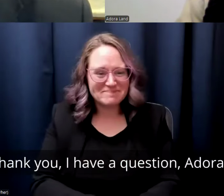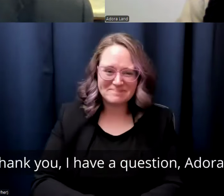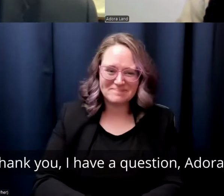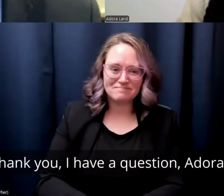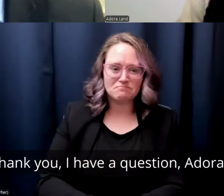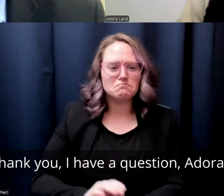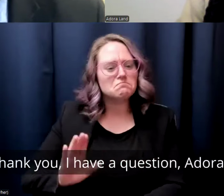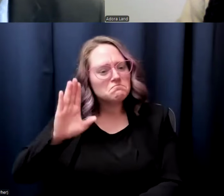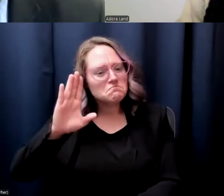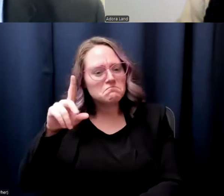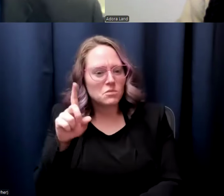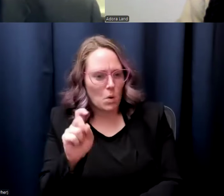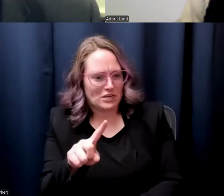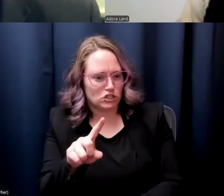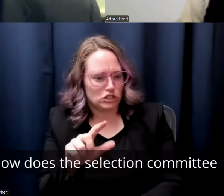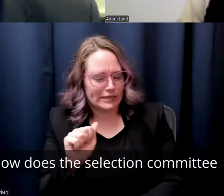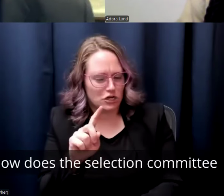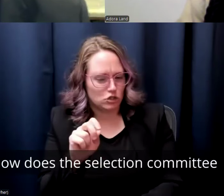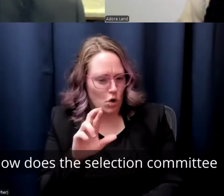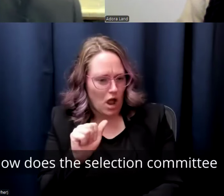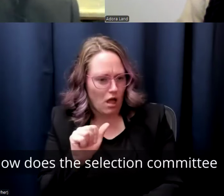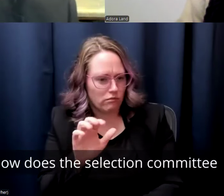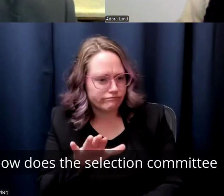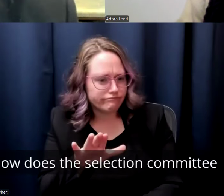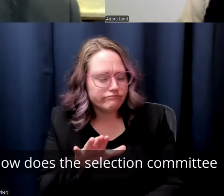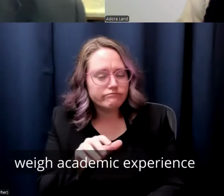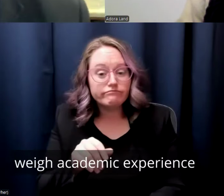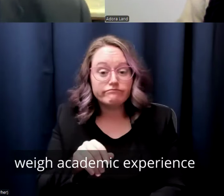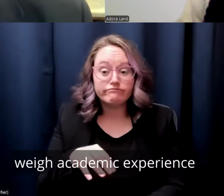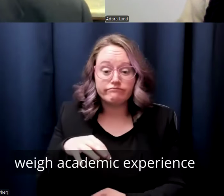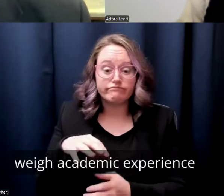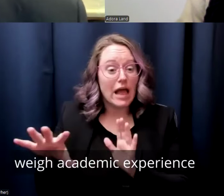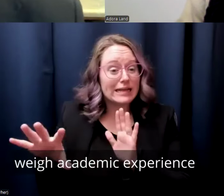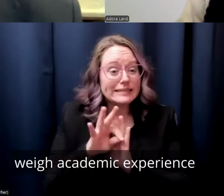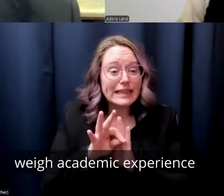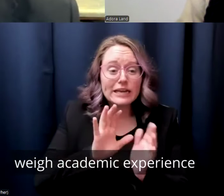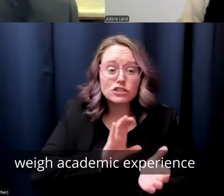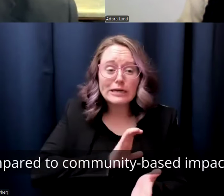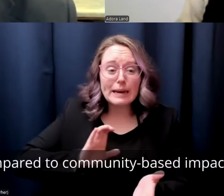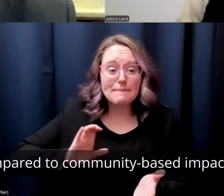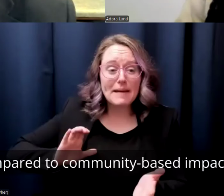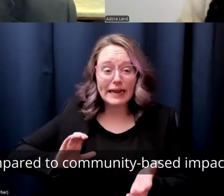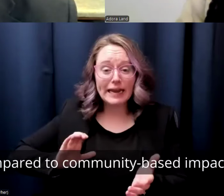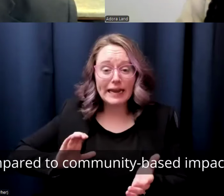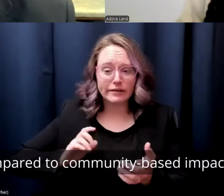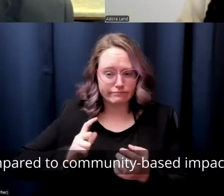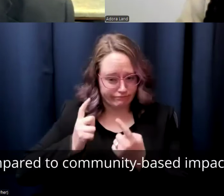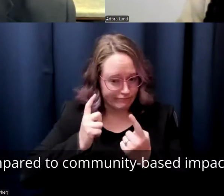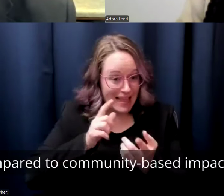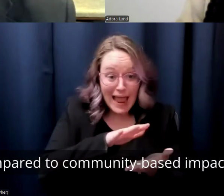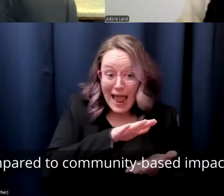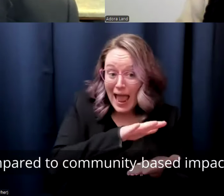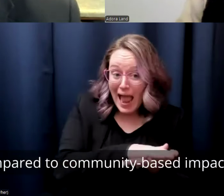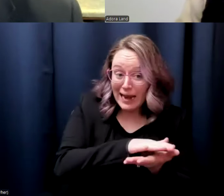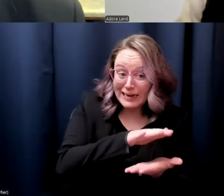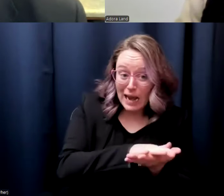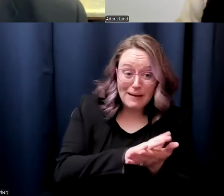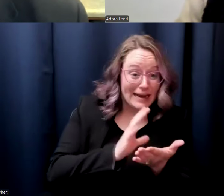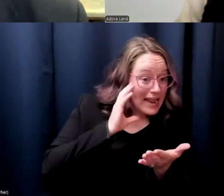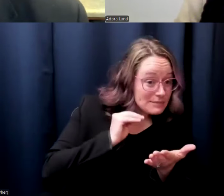I have a question, Dora. How does the selection committee weigh academic experience compared to community-based impact?